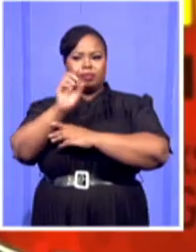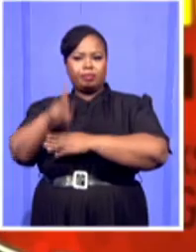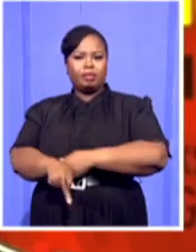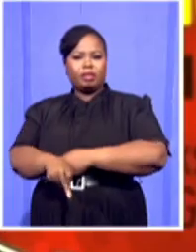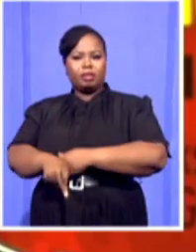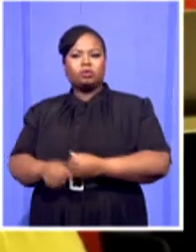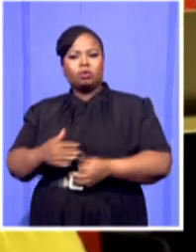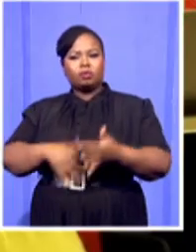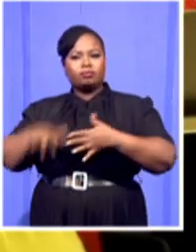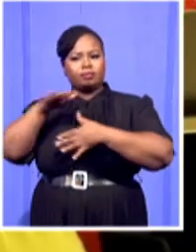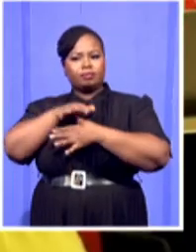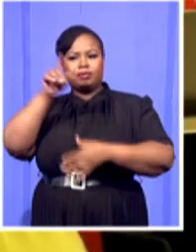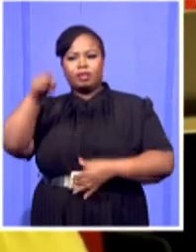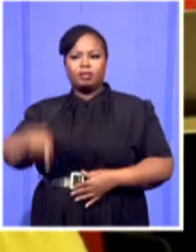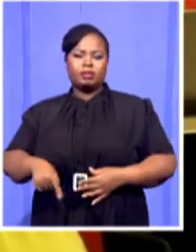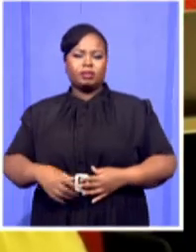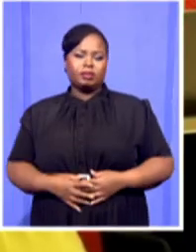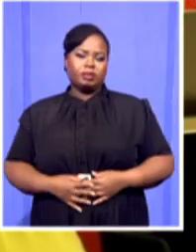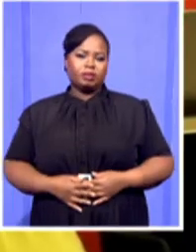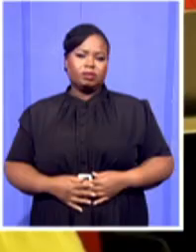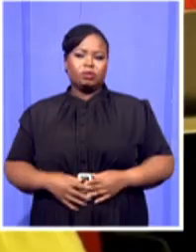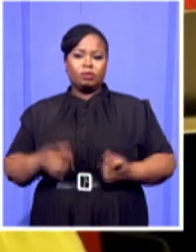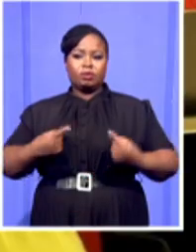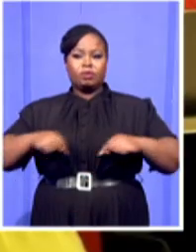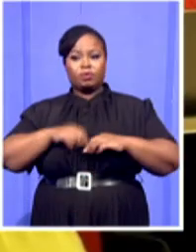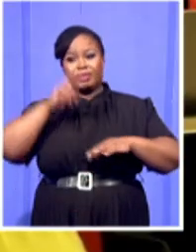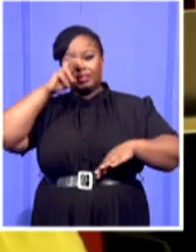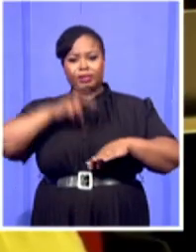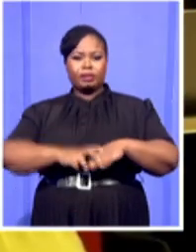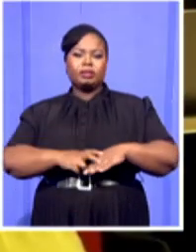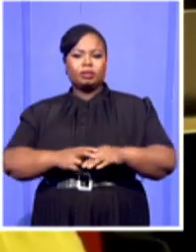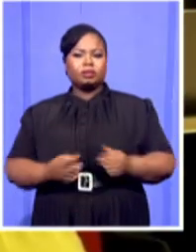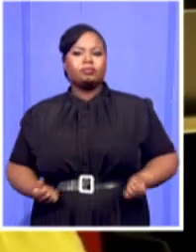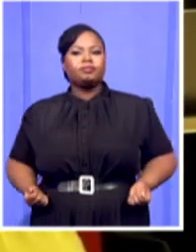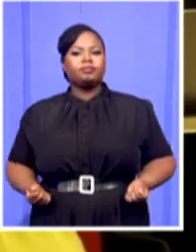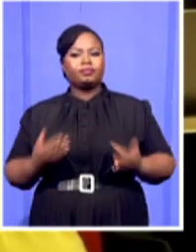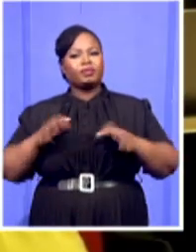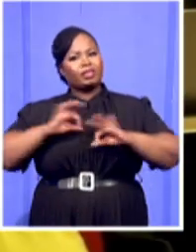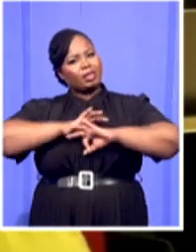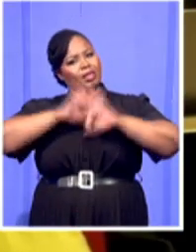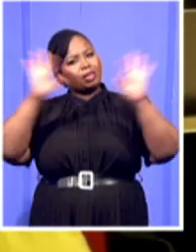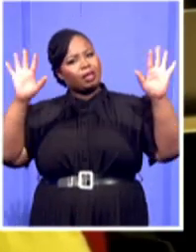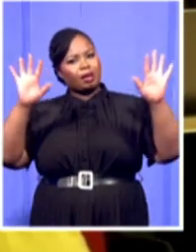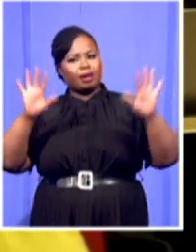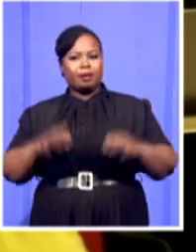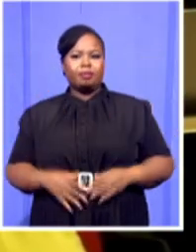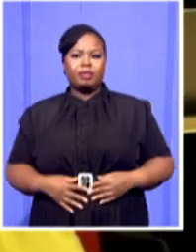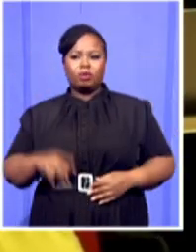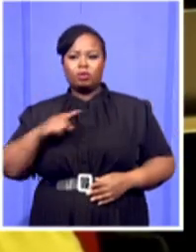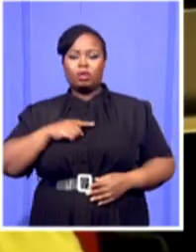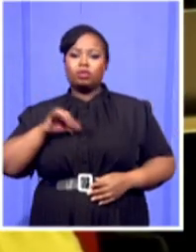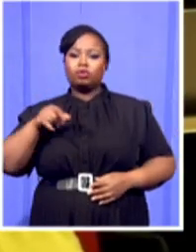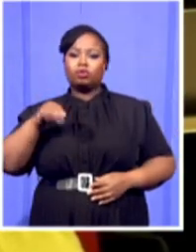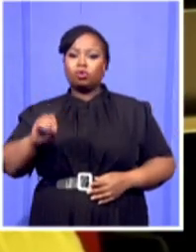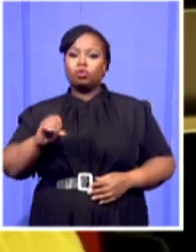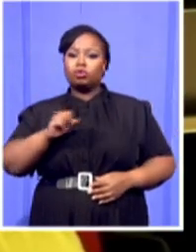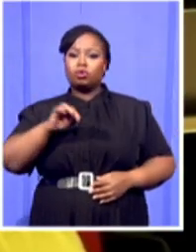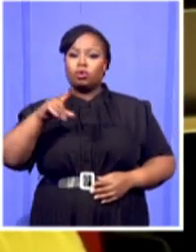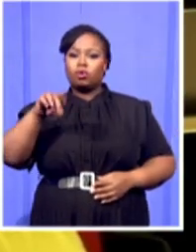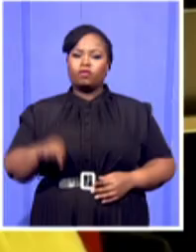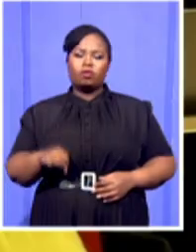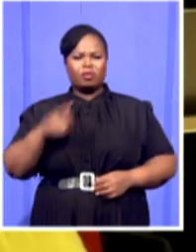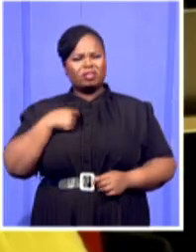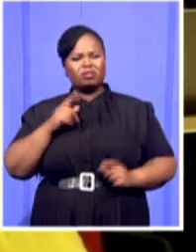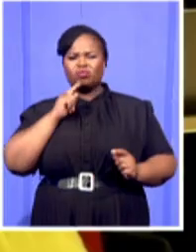the forefront. We need a party that provides clarity of vision that Joe Slovo so